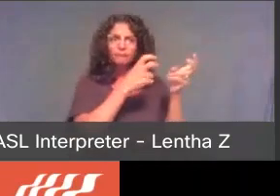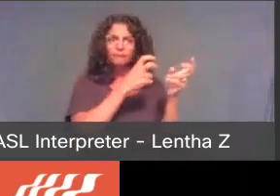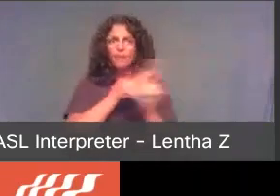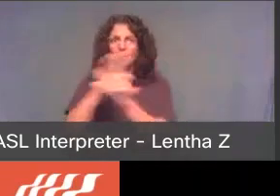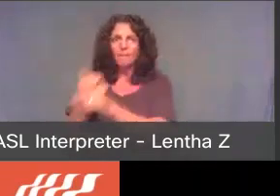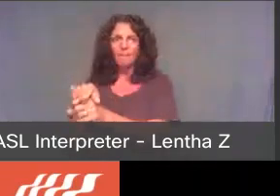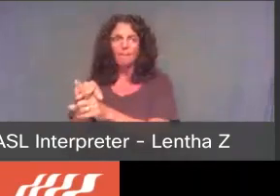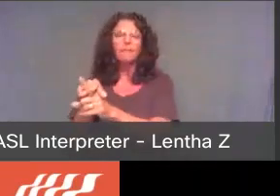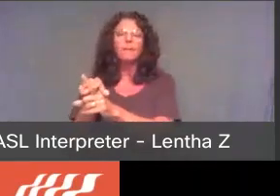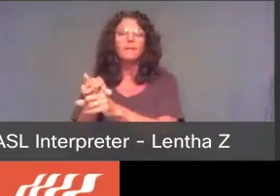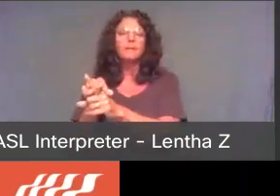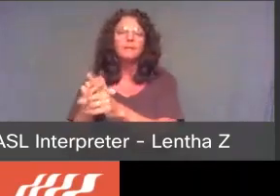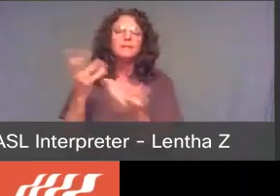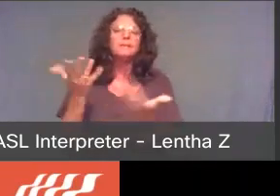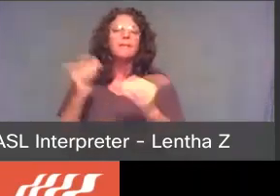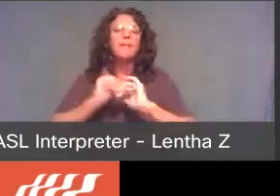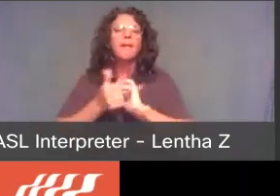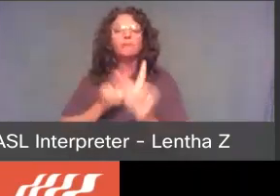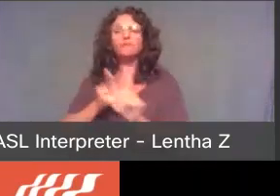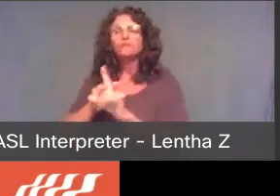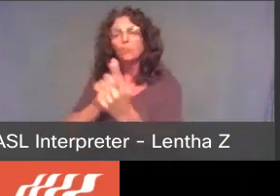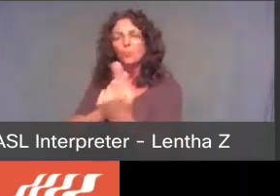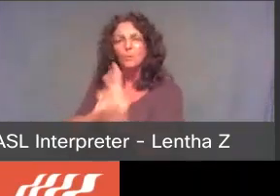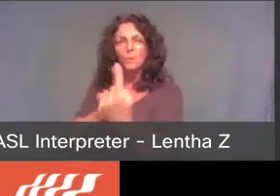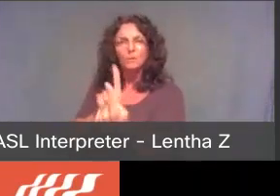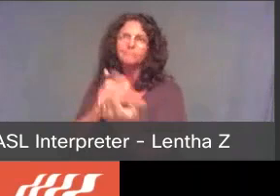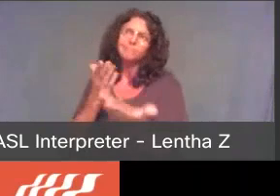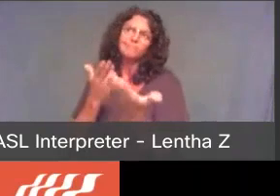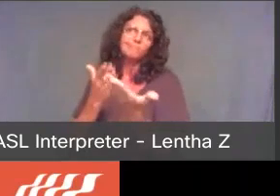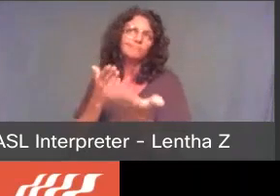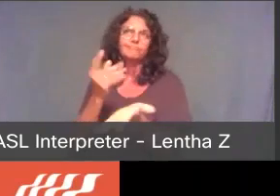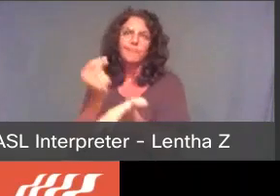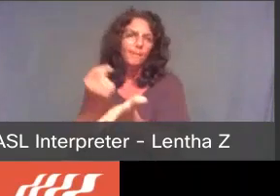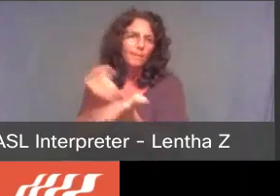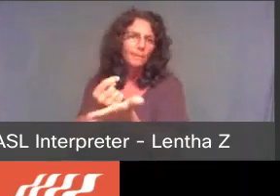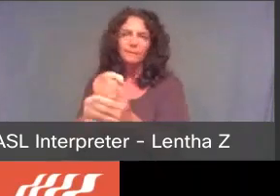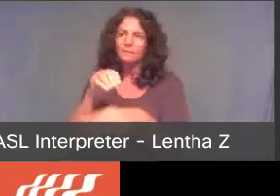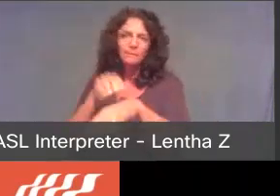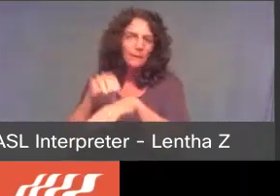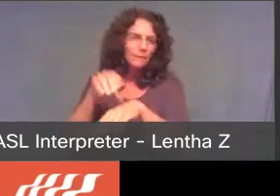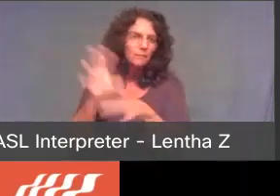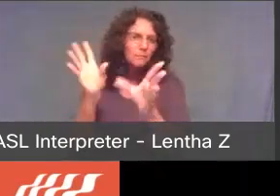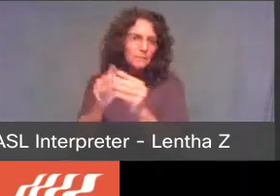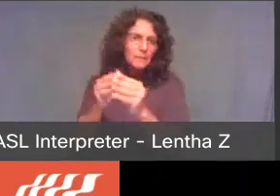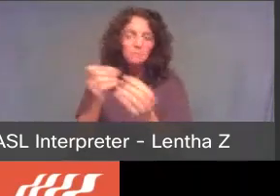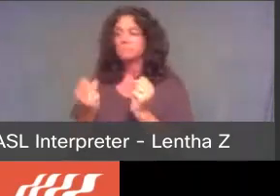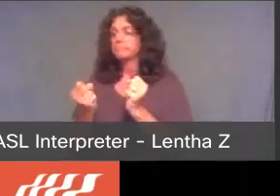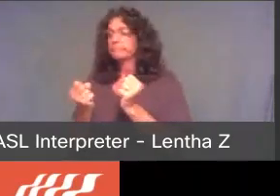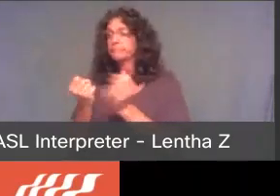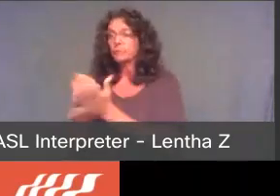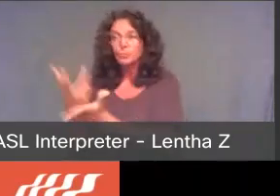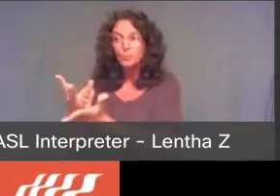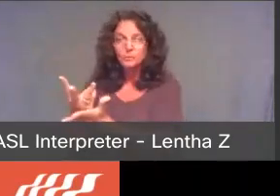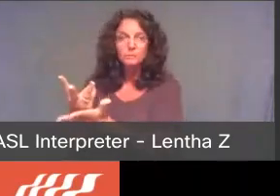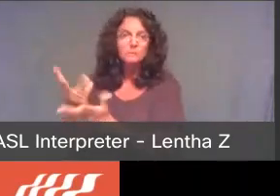with one-on-one situations like in a therapy session or in some sort of counseling or social work setting, but also how do we